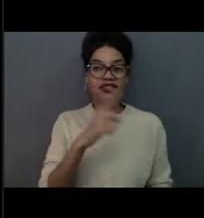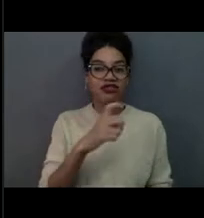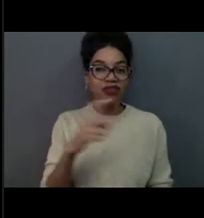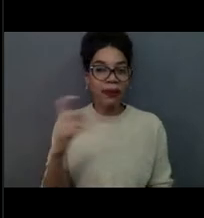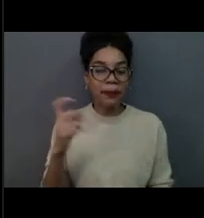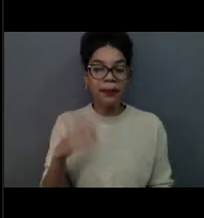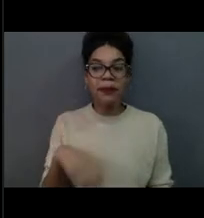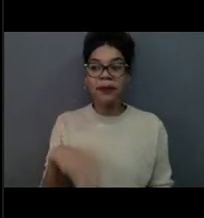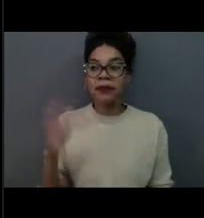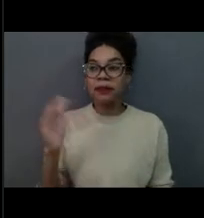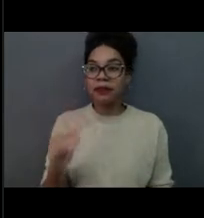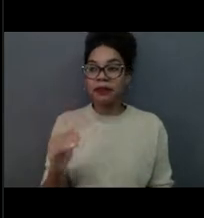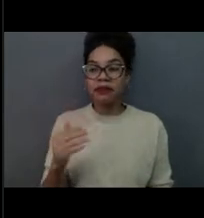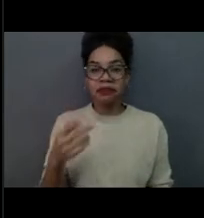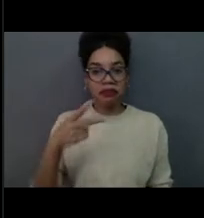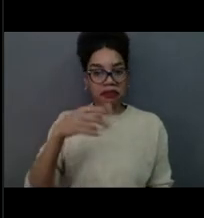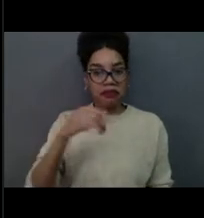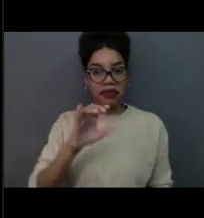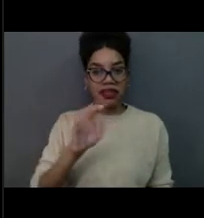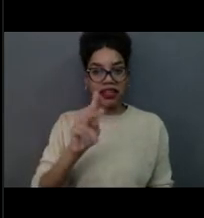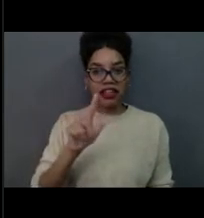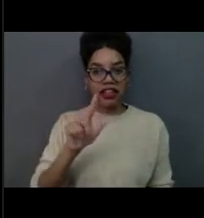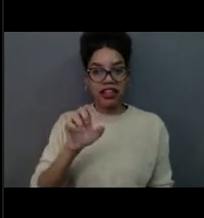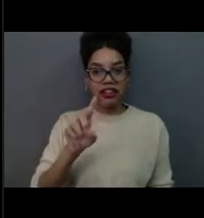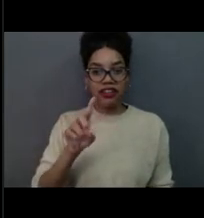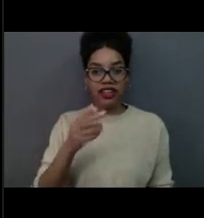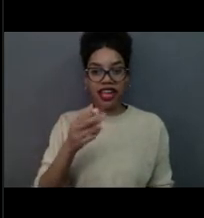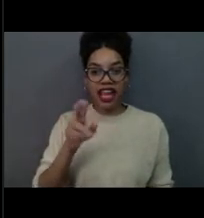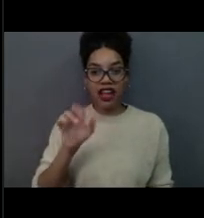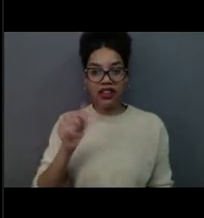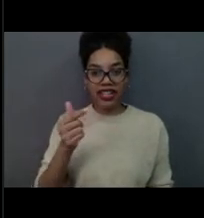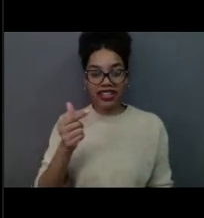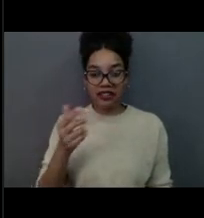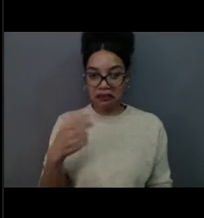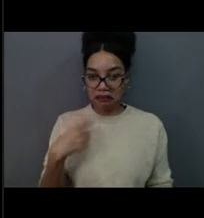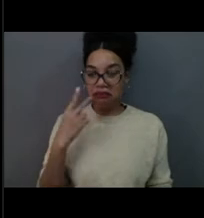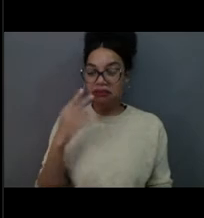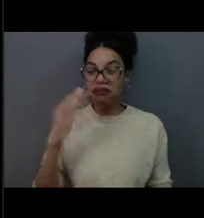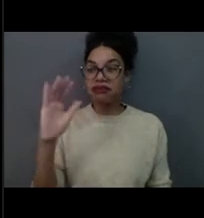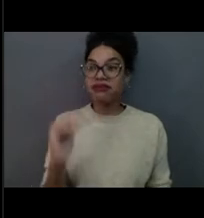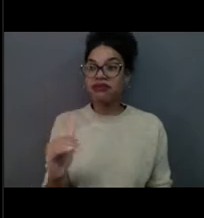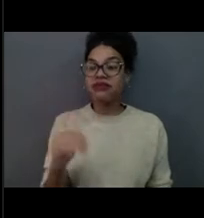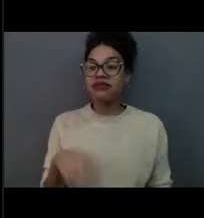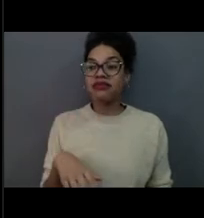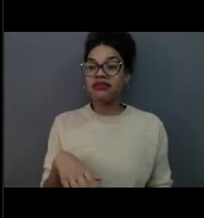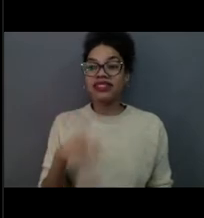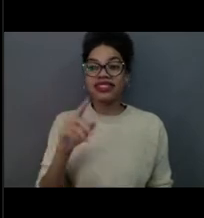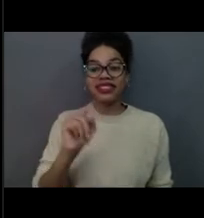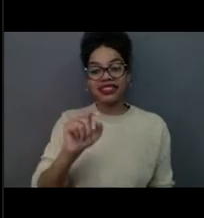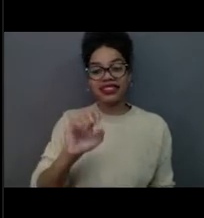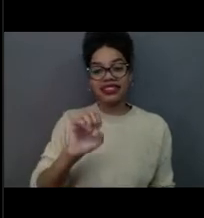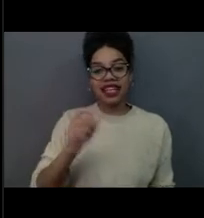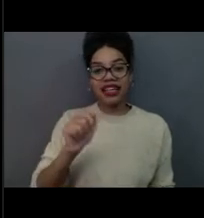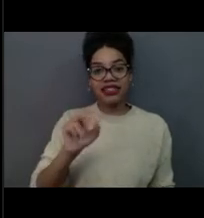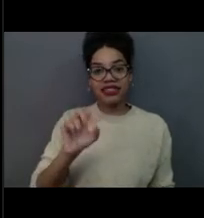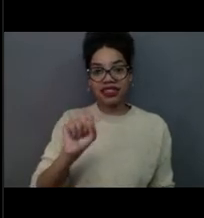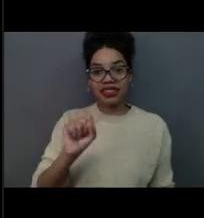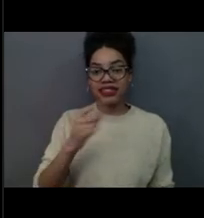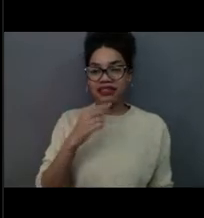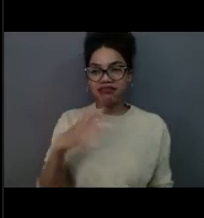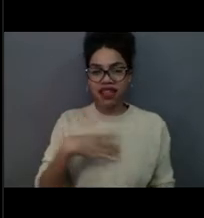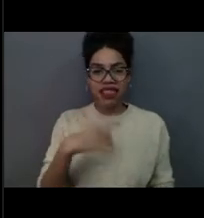herring. Oh. My grandmother loved pickled herring. Texas likes it all. A lot of salmons. We have Margaret says lobster